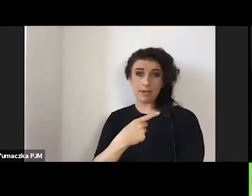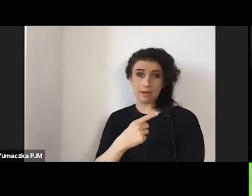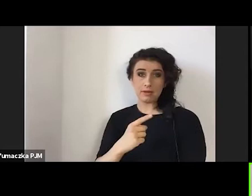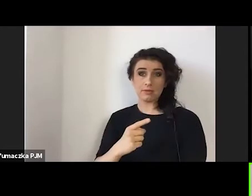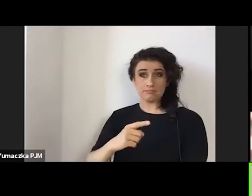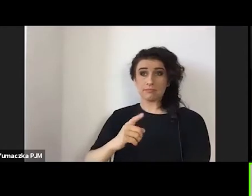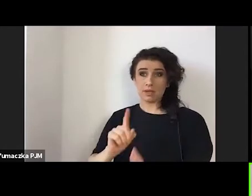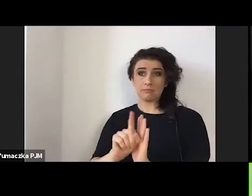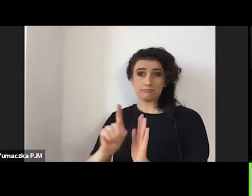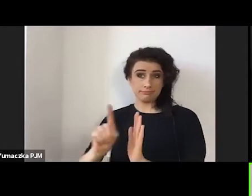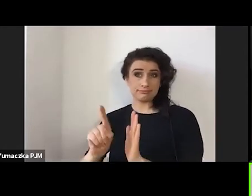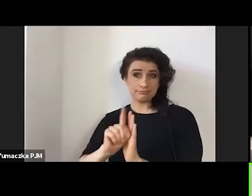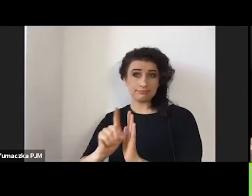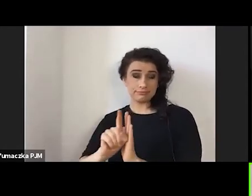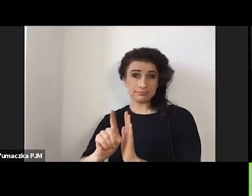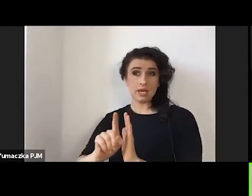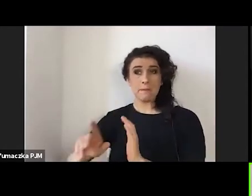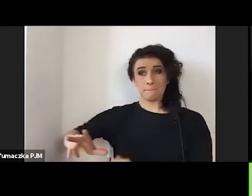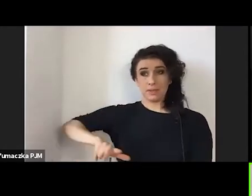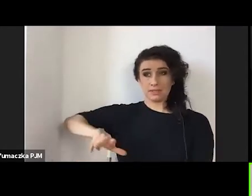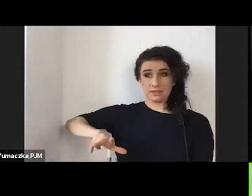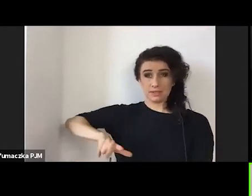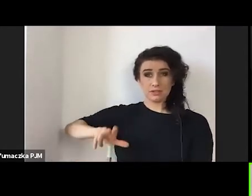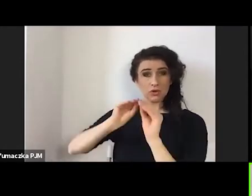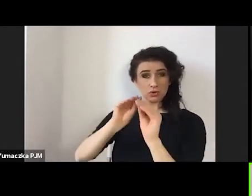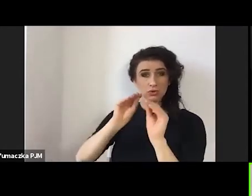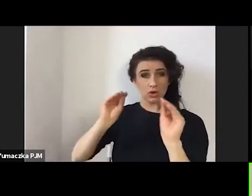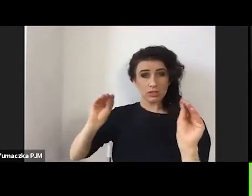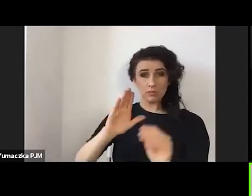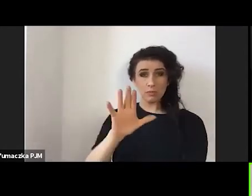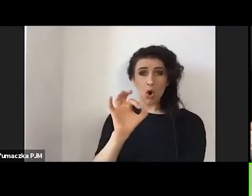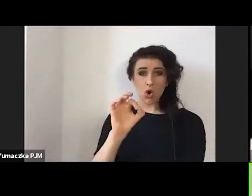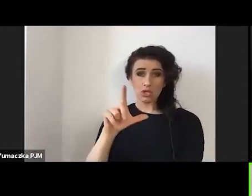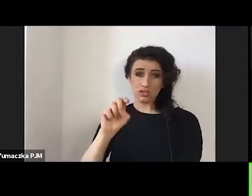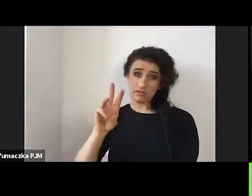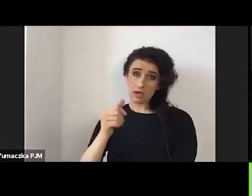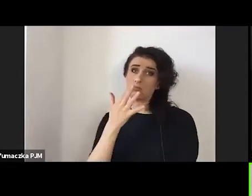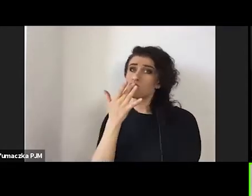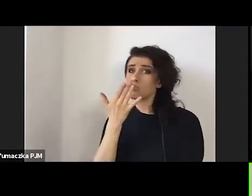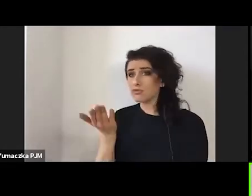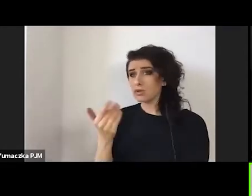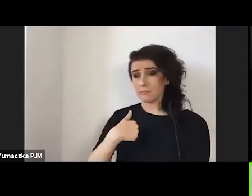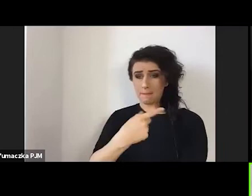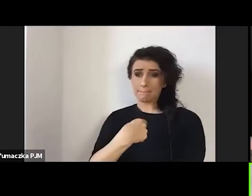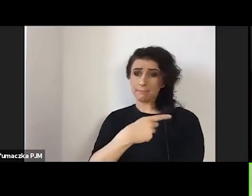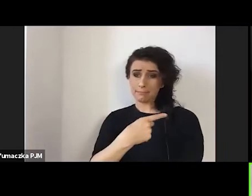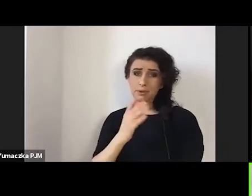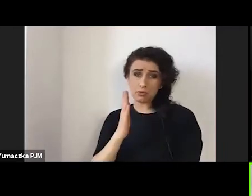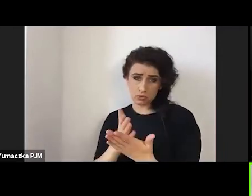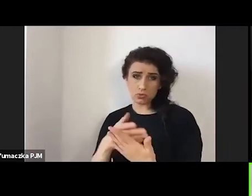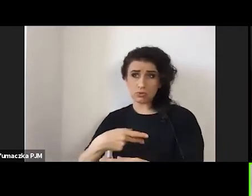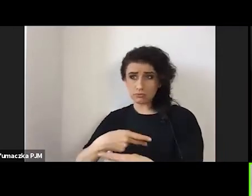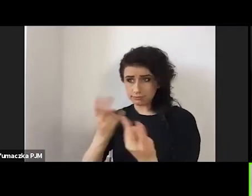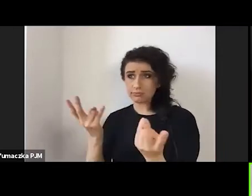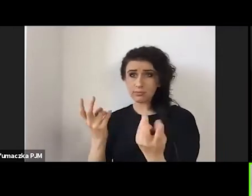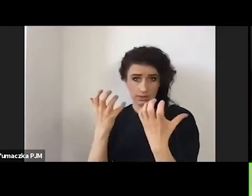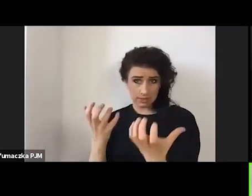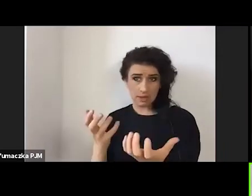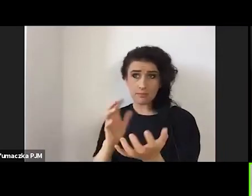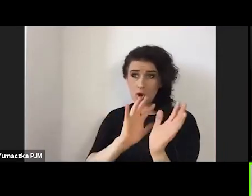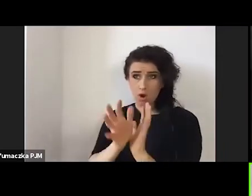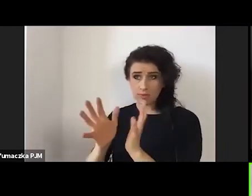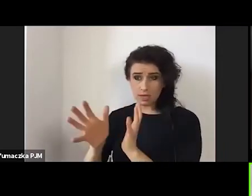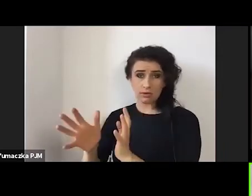one, and we say, hey, we can cover this. We can provide you with psychologists for free,